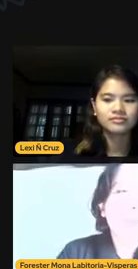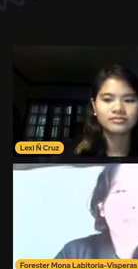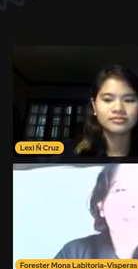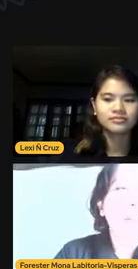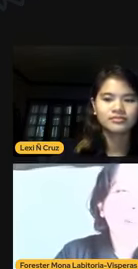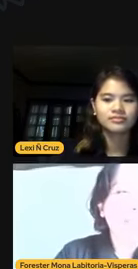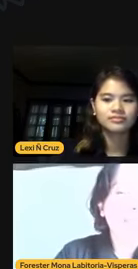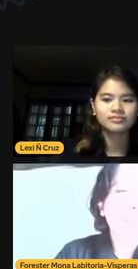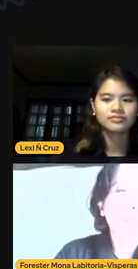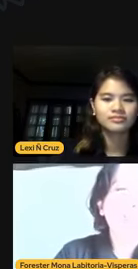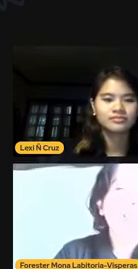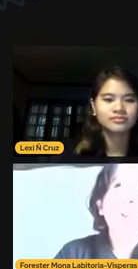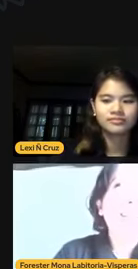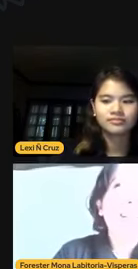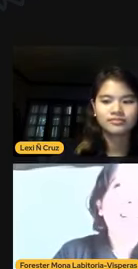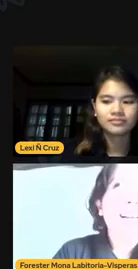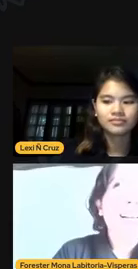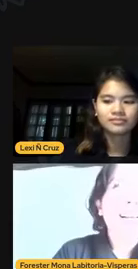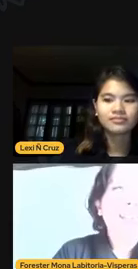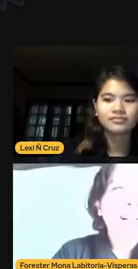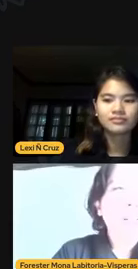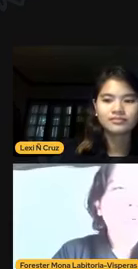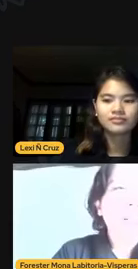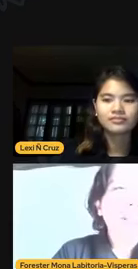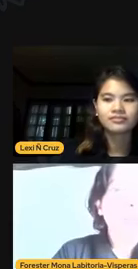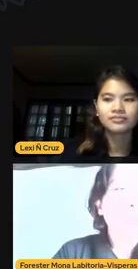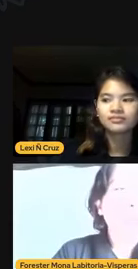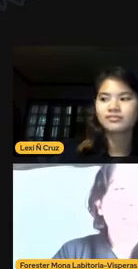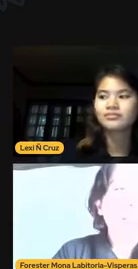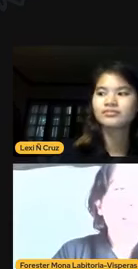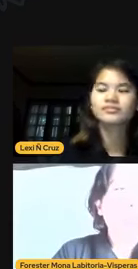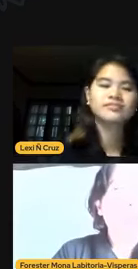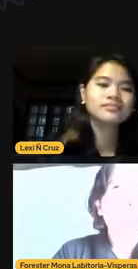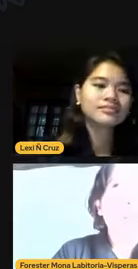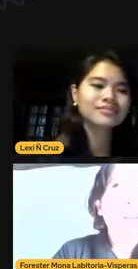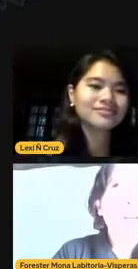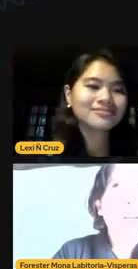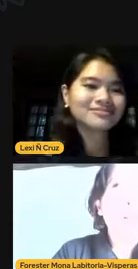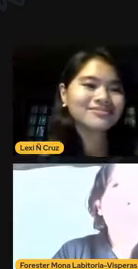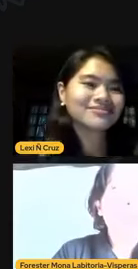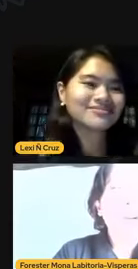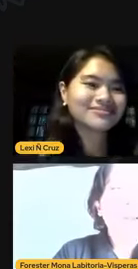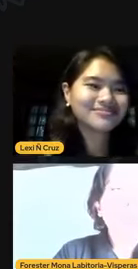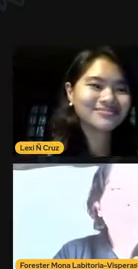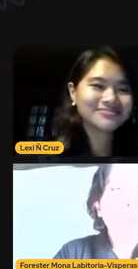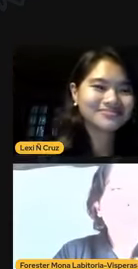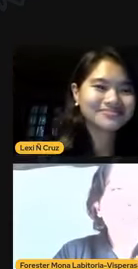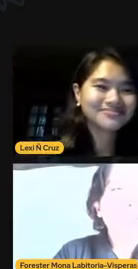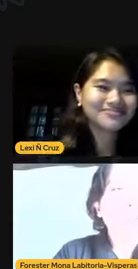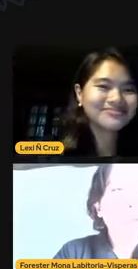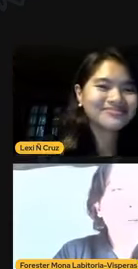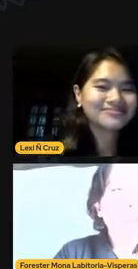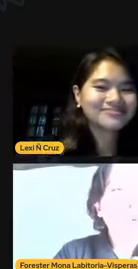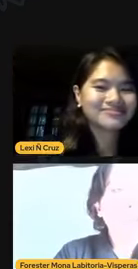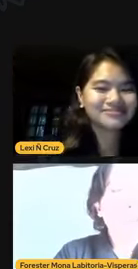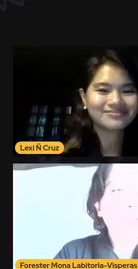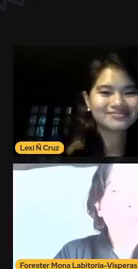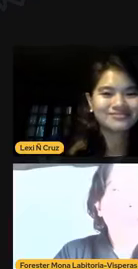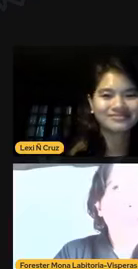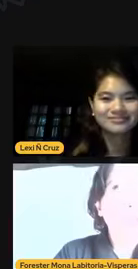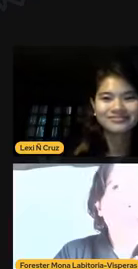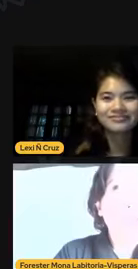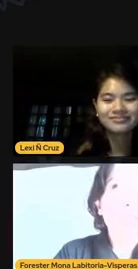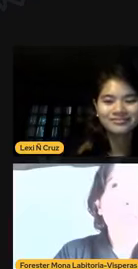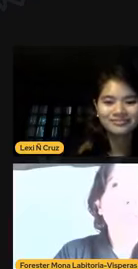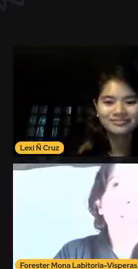Habang nag-await ng mga questions. Nakakatuwa lang po doon kasi they're advocating for 4 focus for